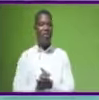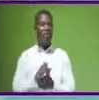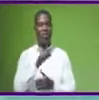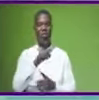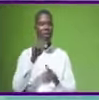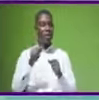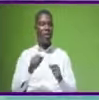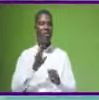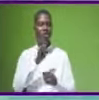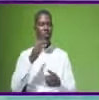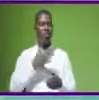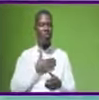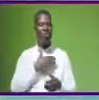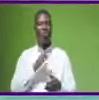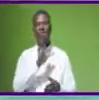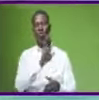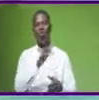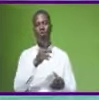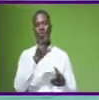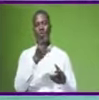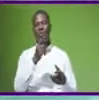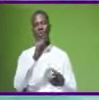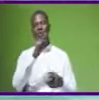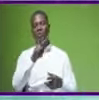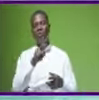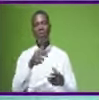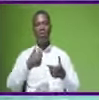wouldn't mean for TV in Yamessa.